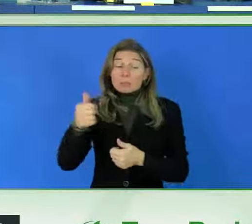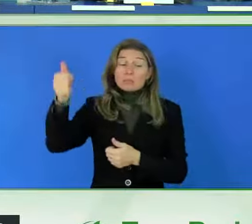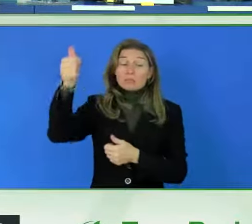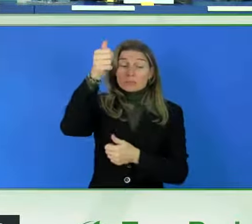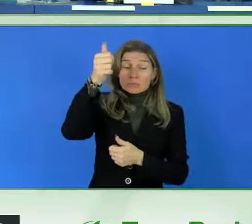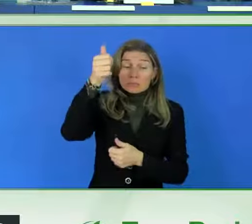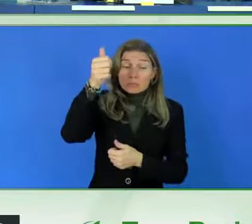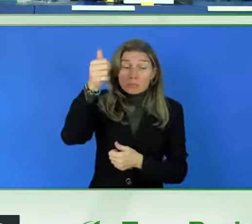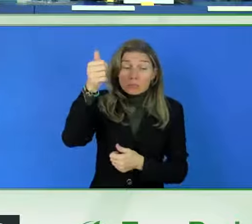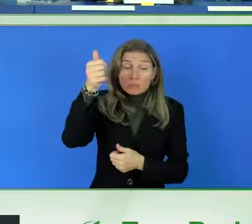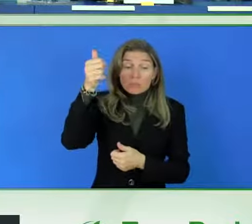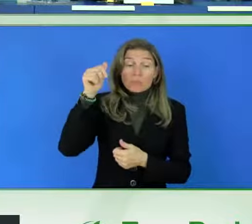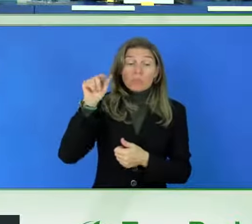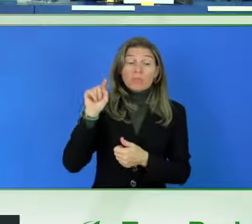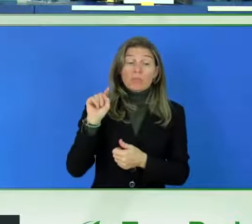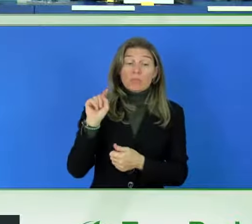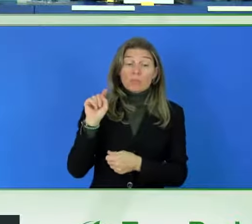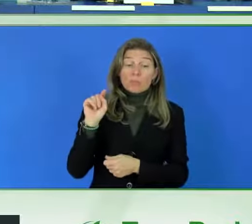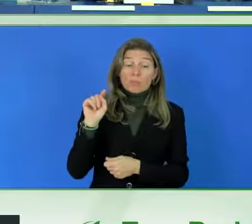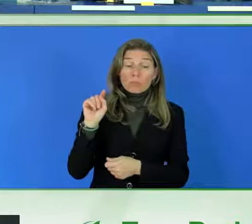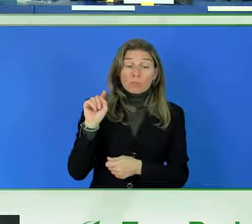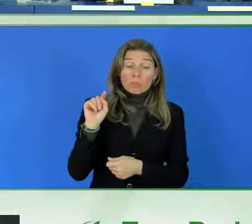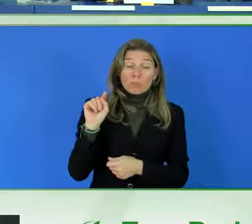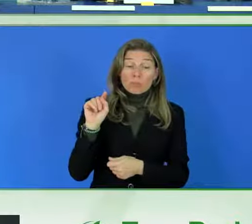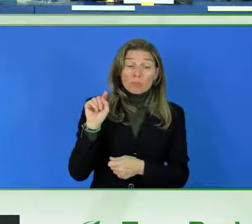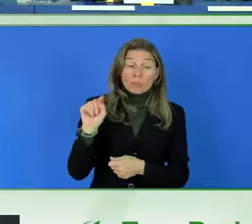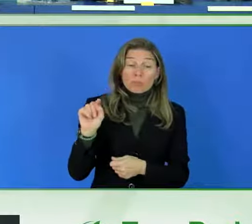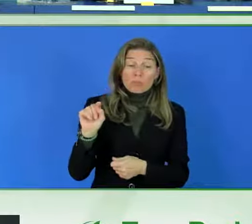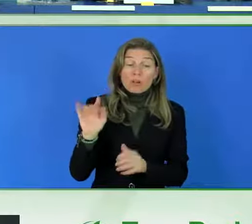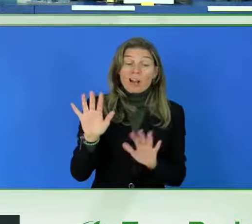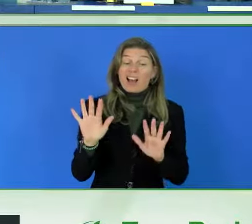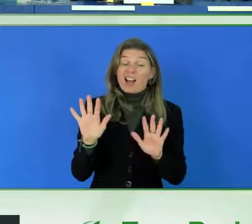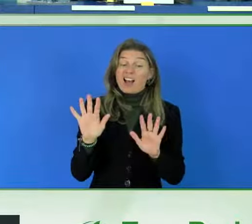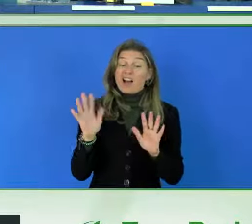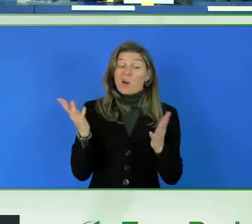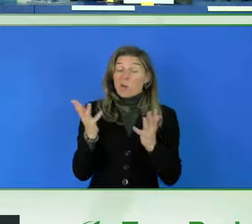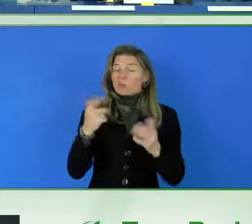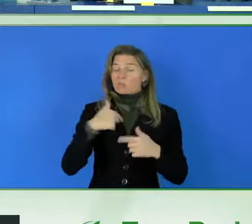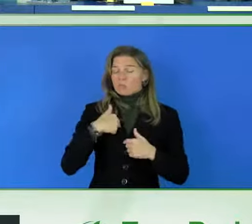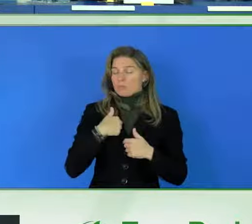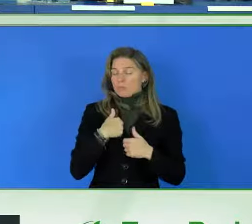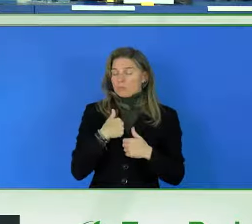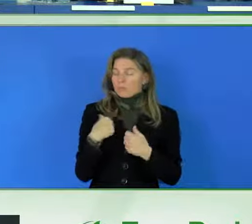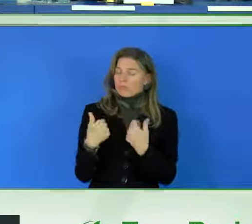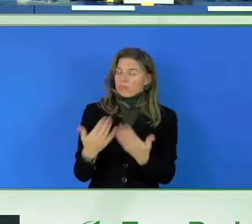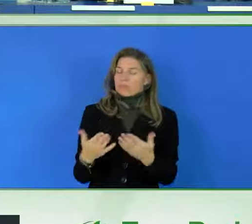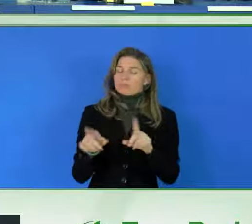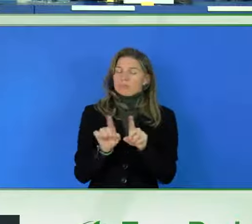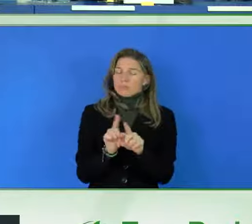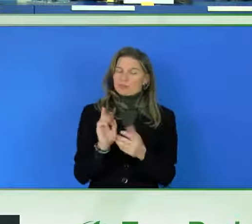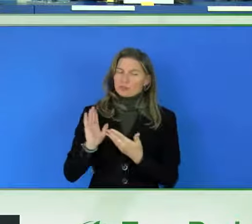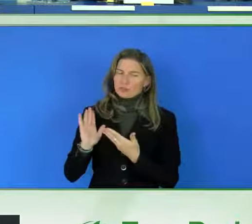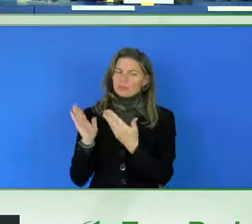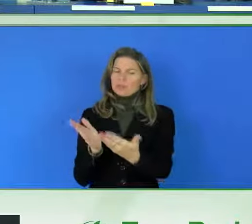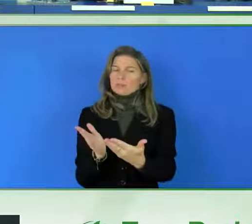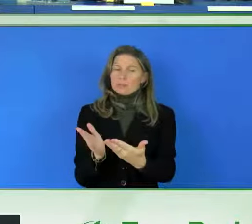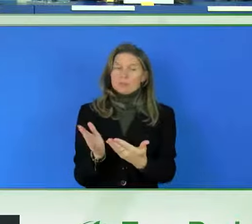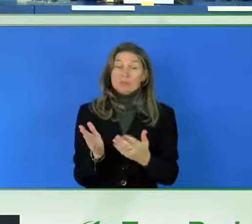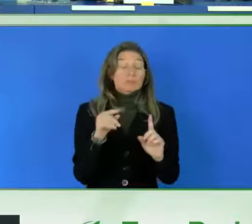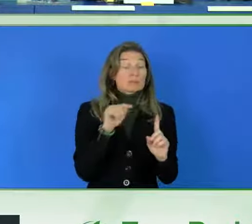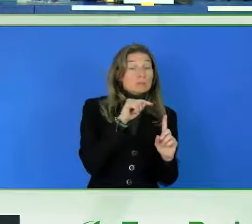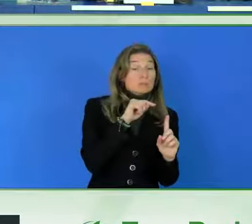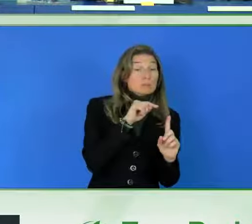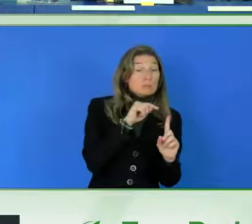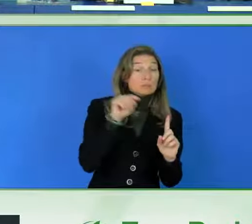on software as a service. Our customers pay an annual license fee according to the number